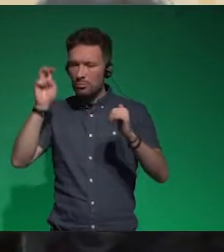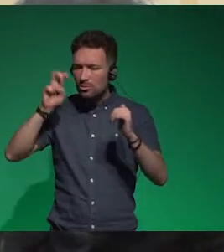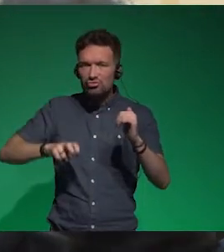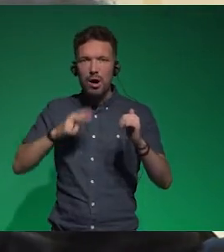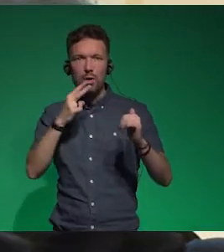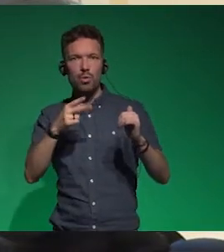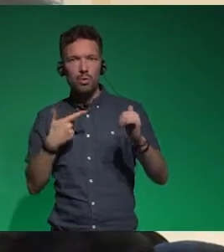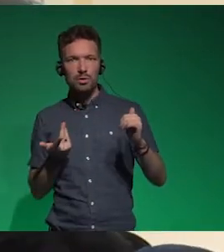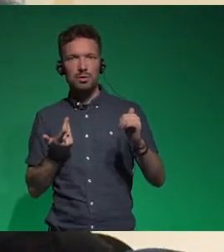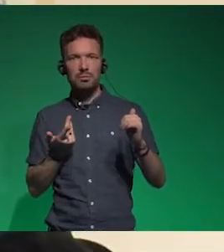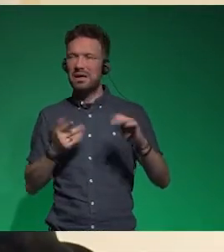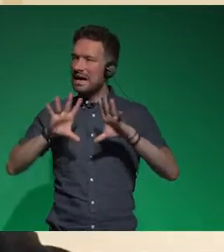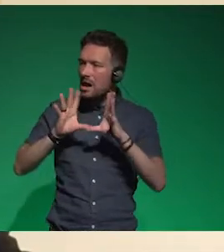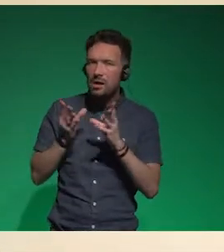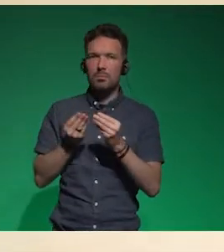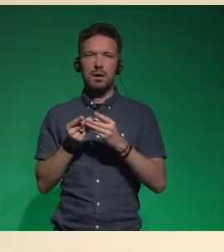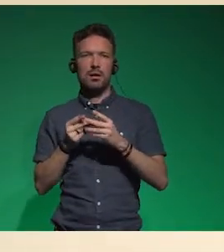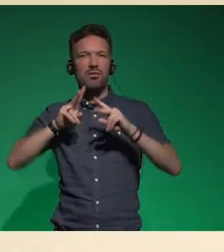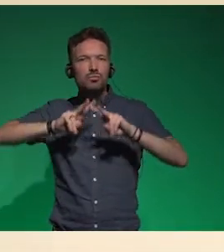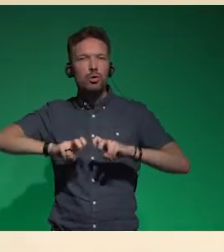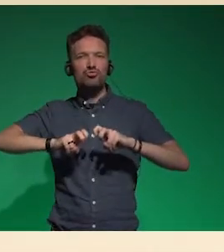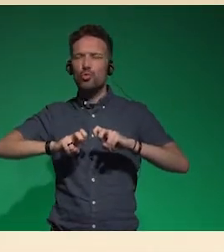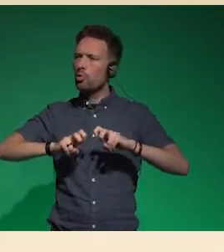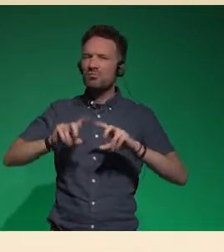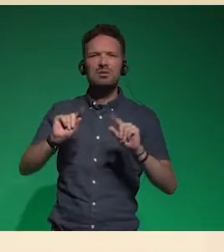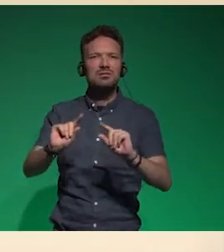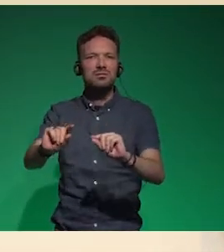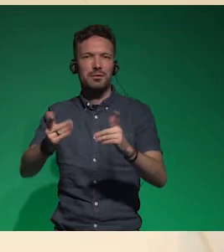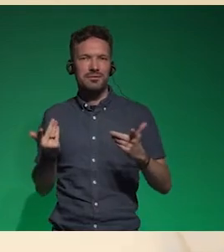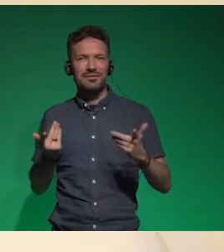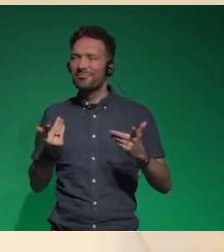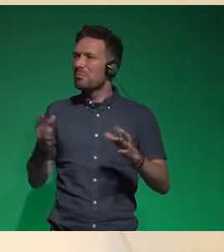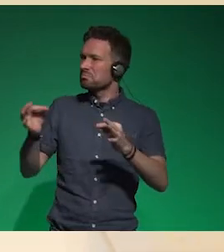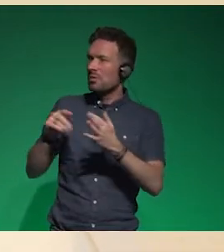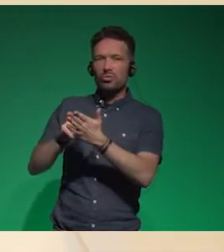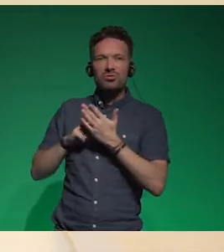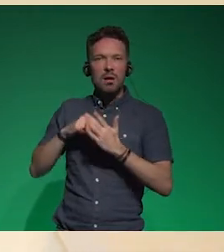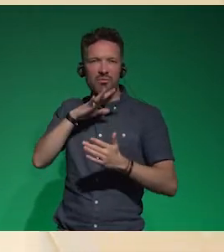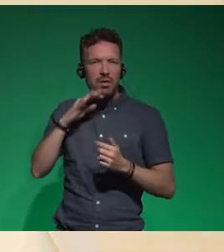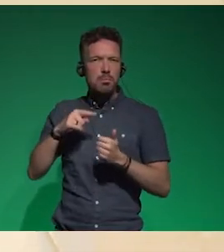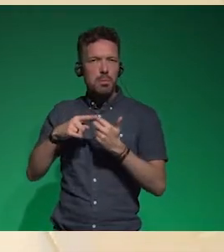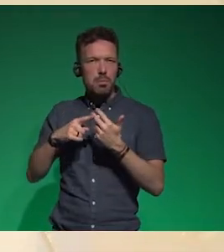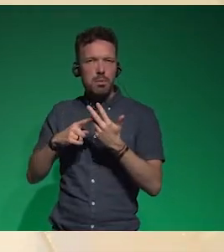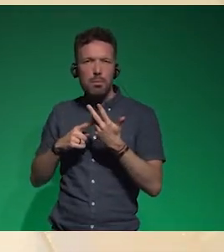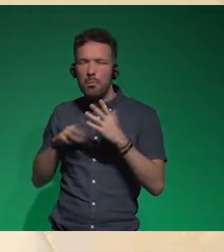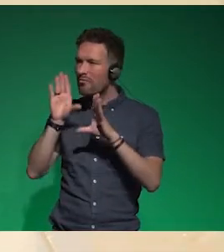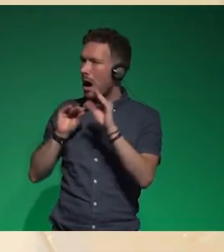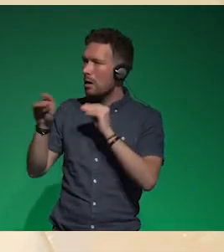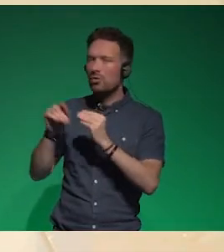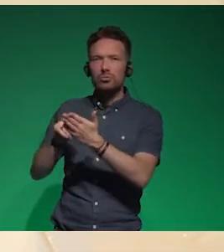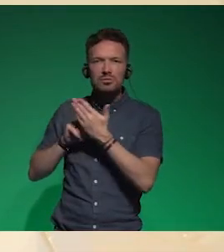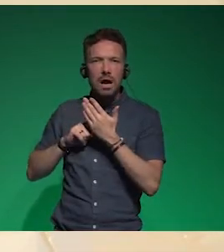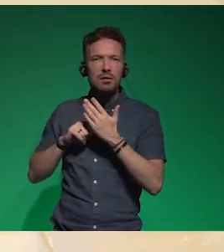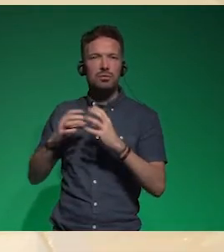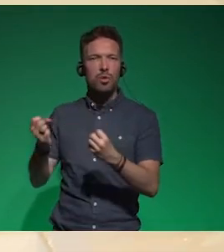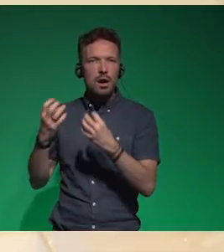research until the project that we are doing together now in the framework of Documenta 15. As